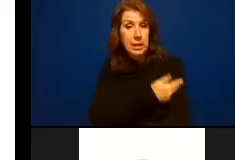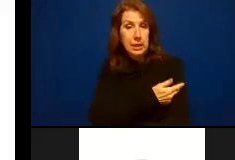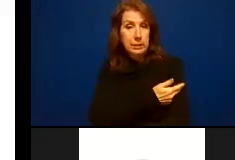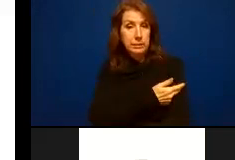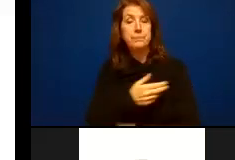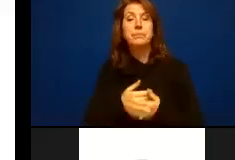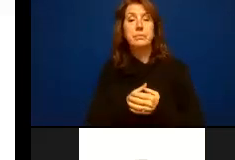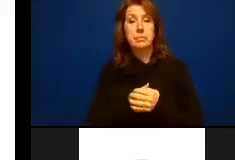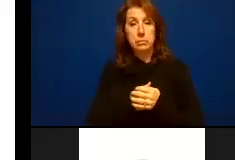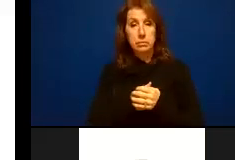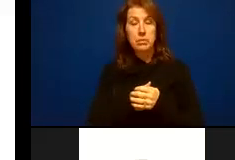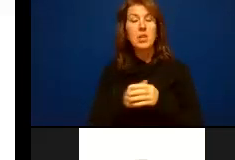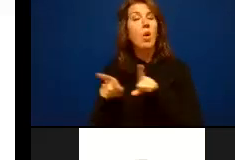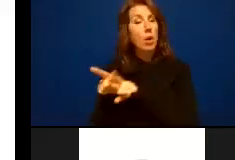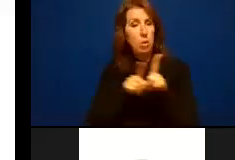as well.